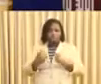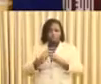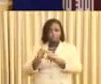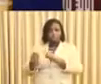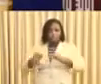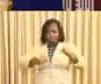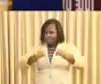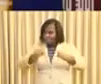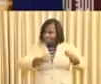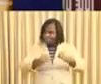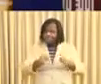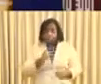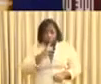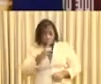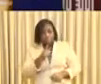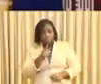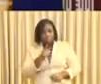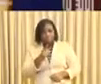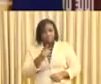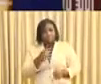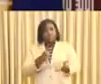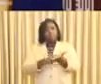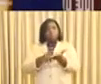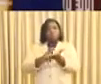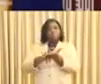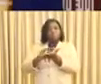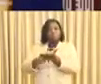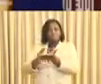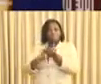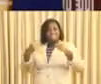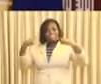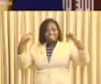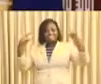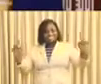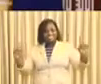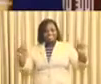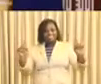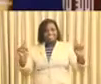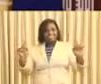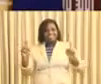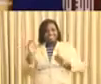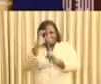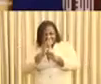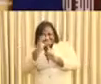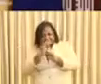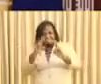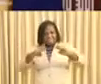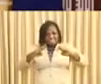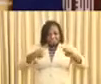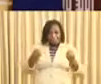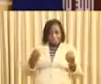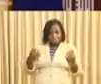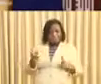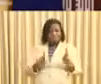we registered a modest success in the important battle to trace and test many of the persons who had come into contact with